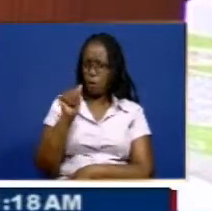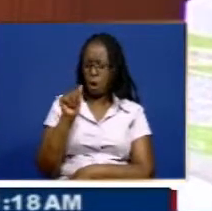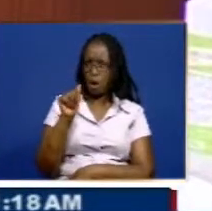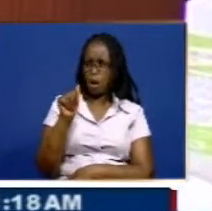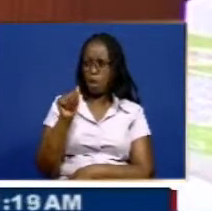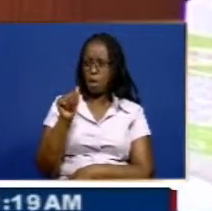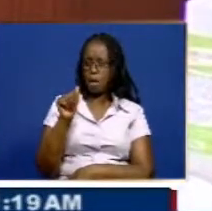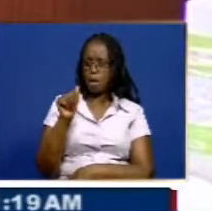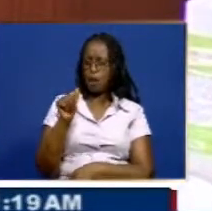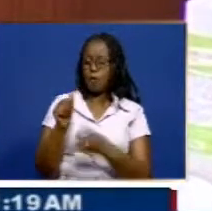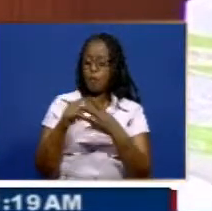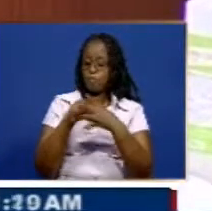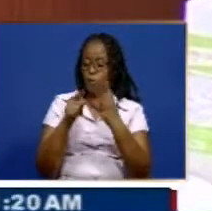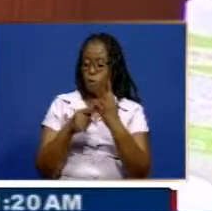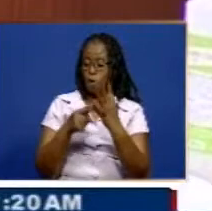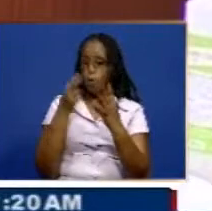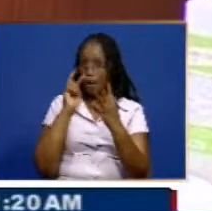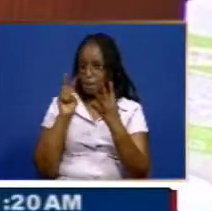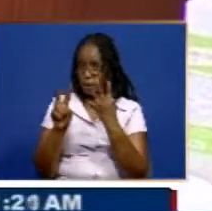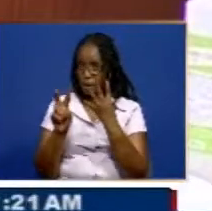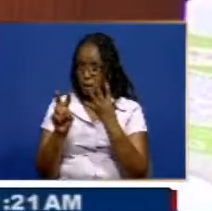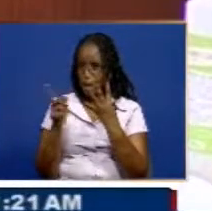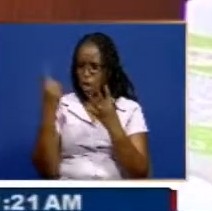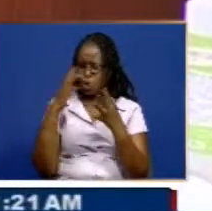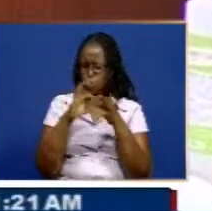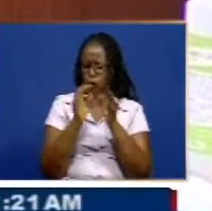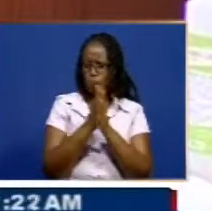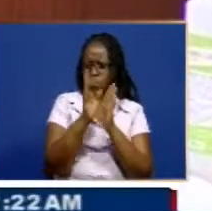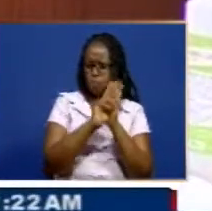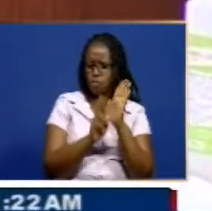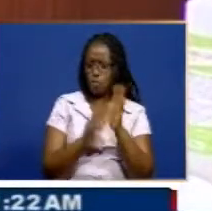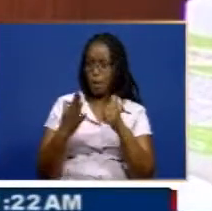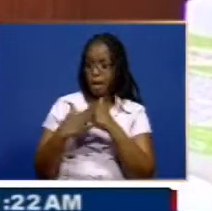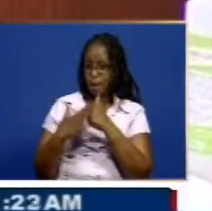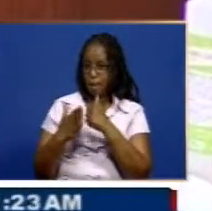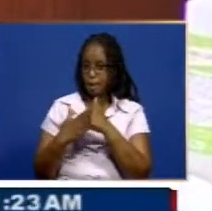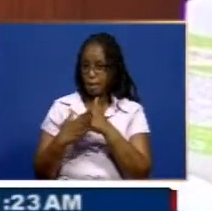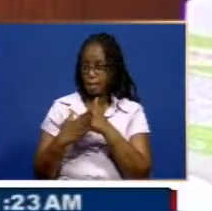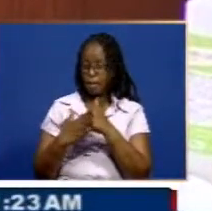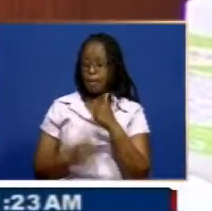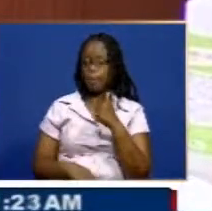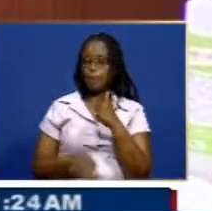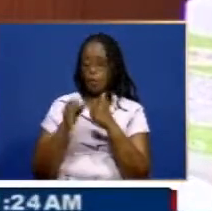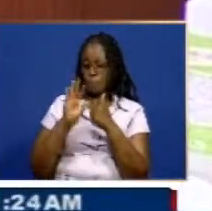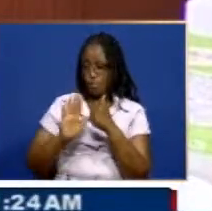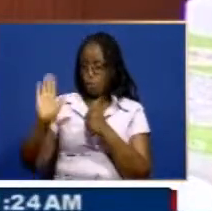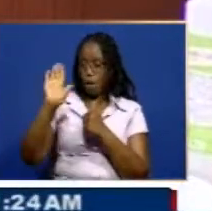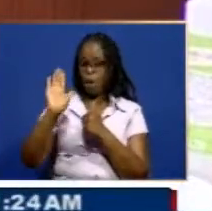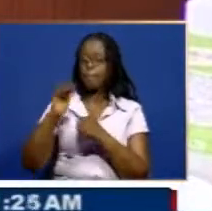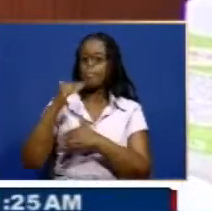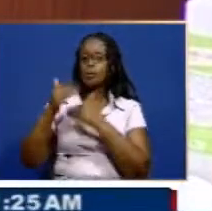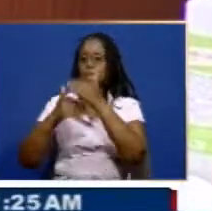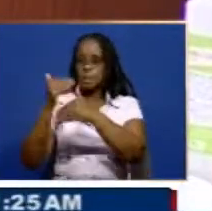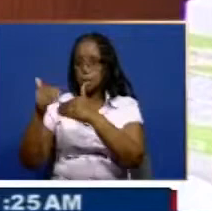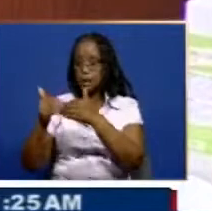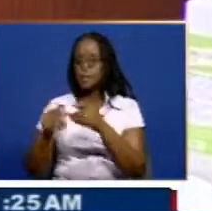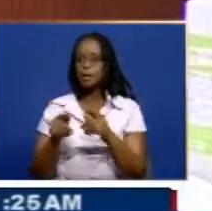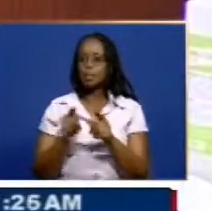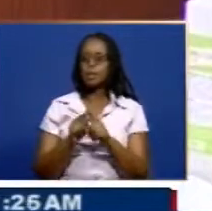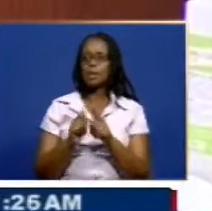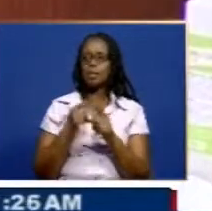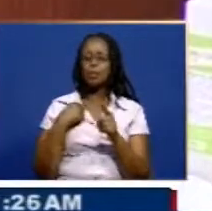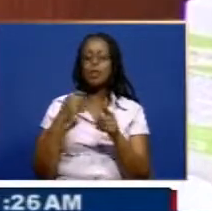4 witnesses pursuant to Rule 9 of your rules of procedures, and we also gave the witnesses we were